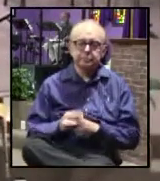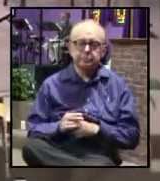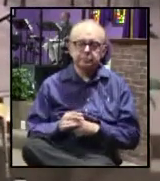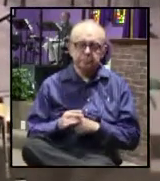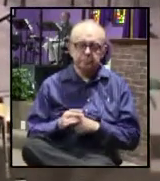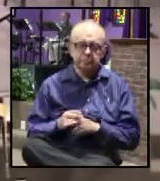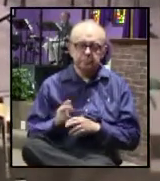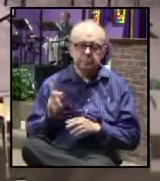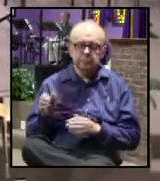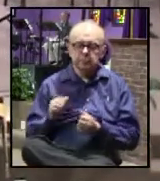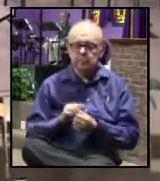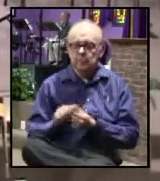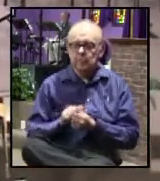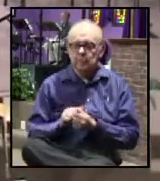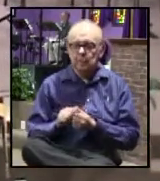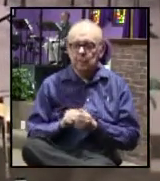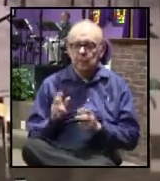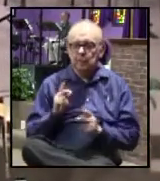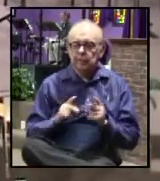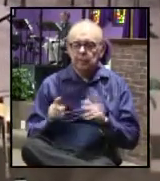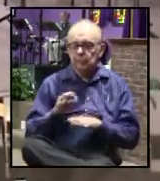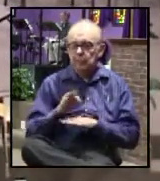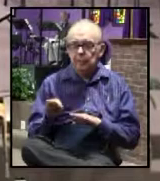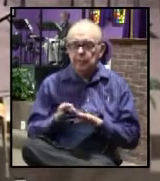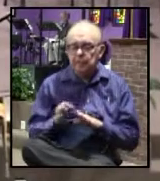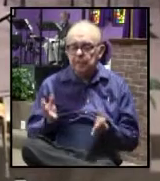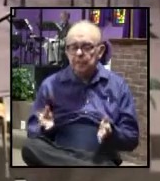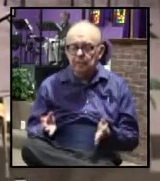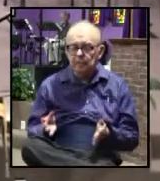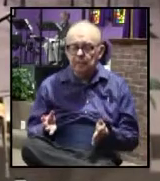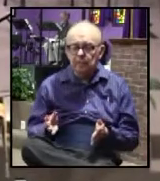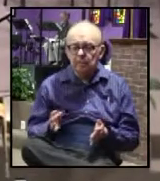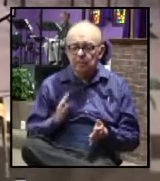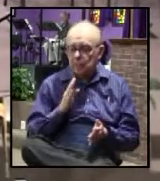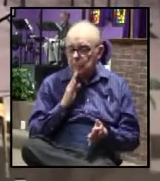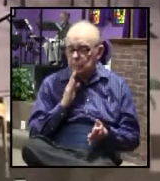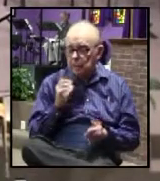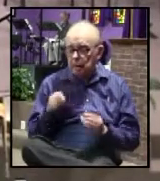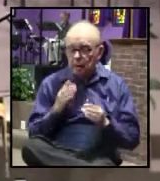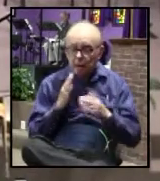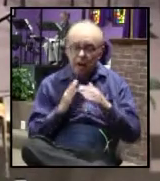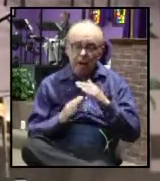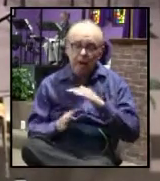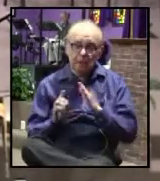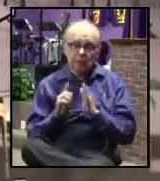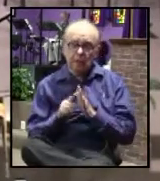is washing people's feet. Talk about a humble moment.